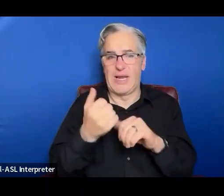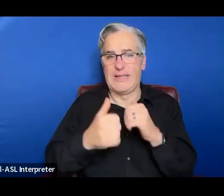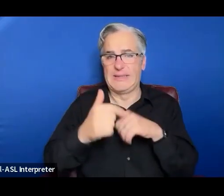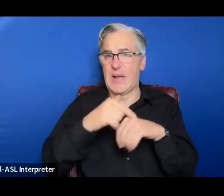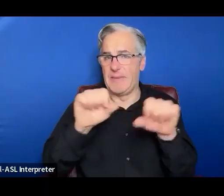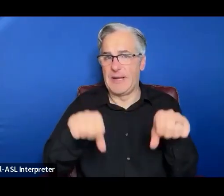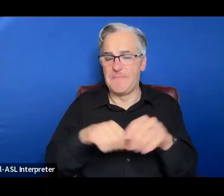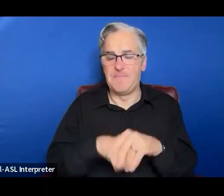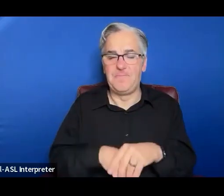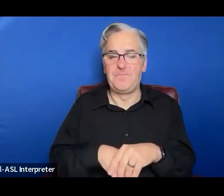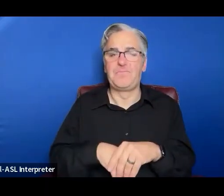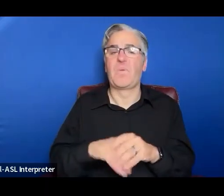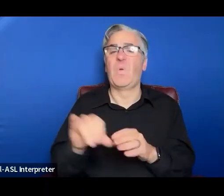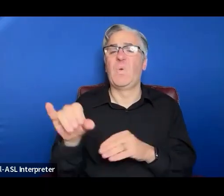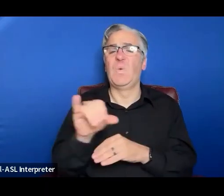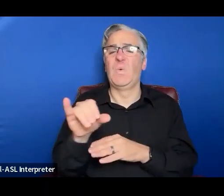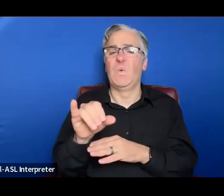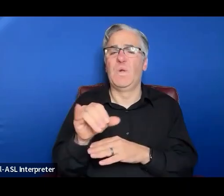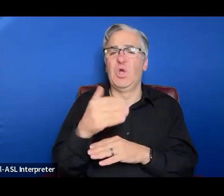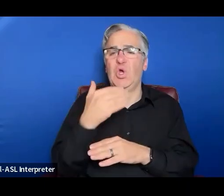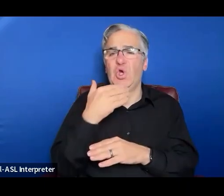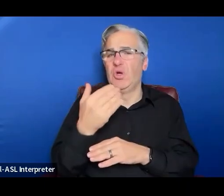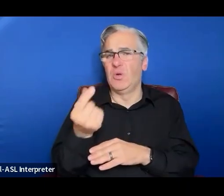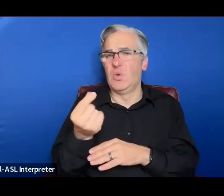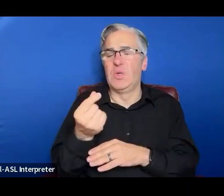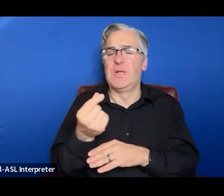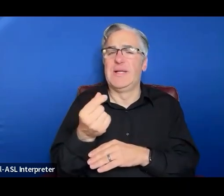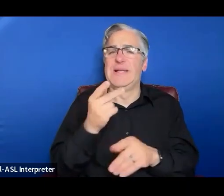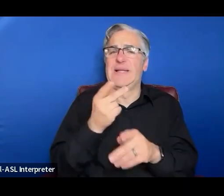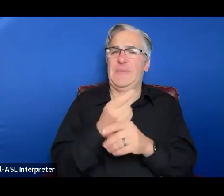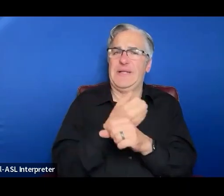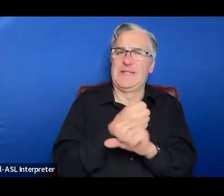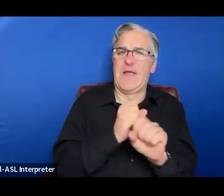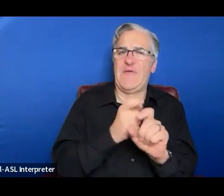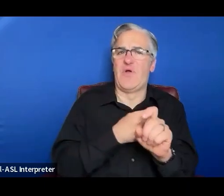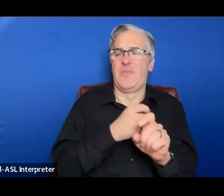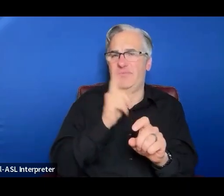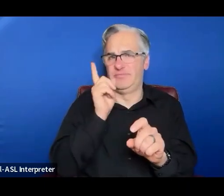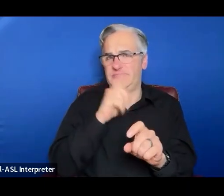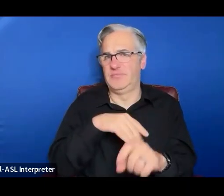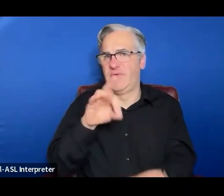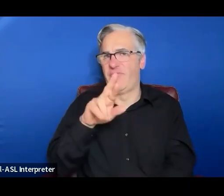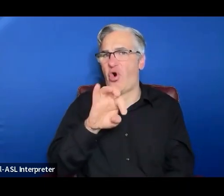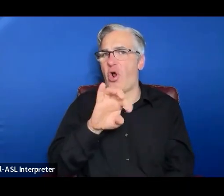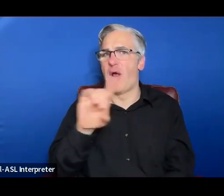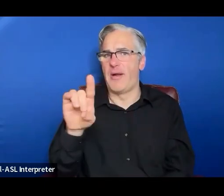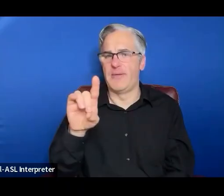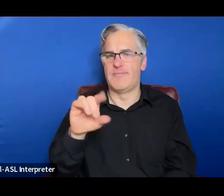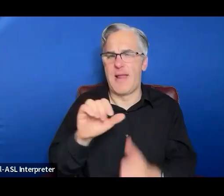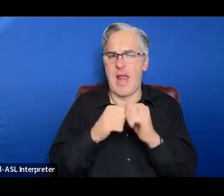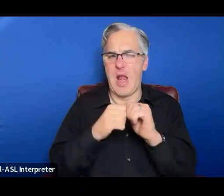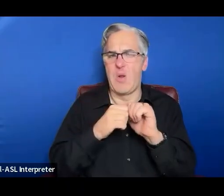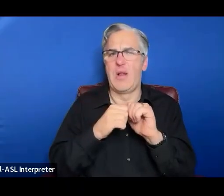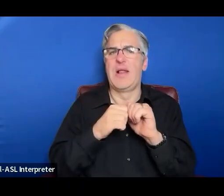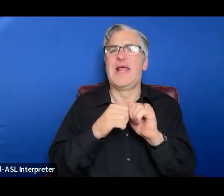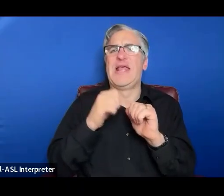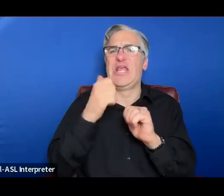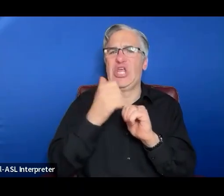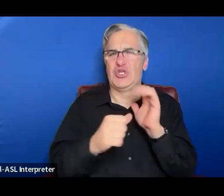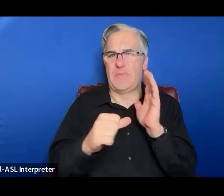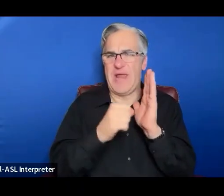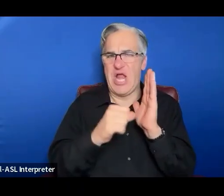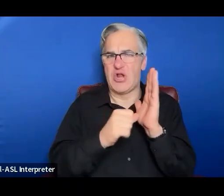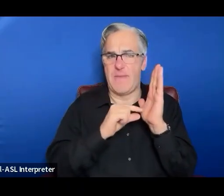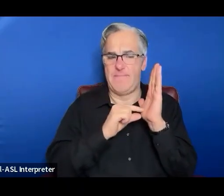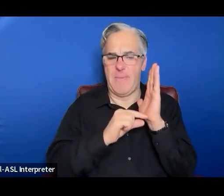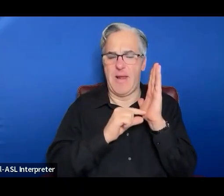Another good thing, though, is to safeguard it from fraud by at the bottom of each page. You